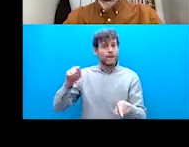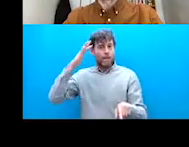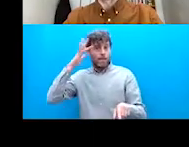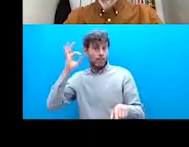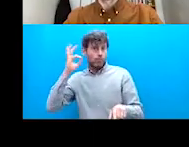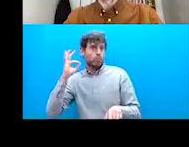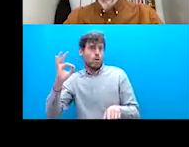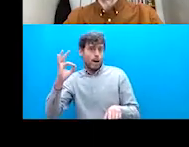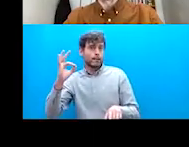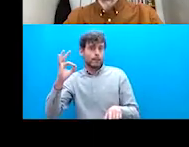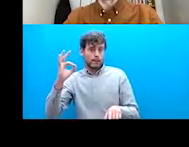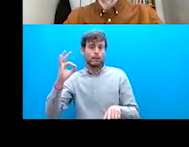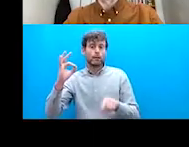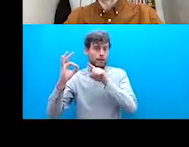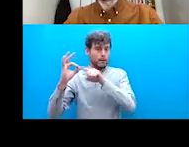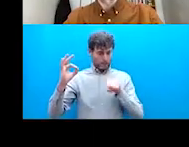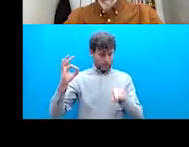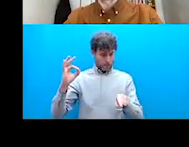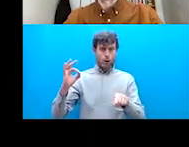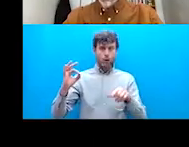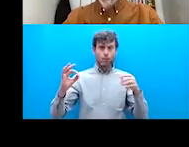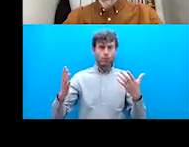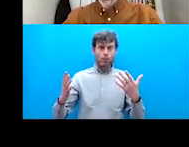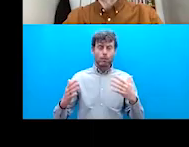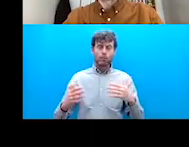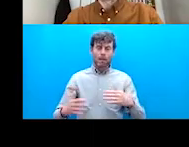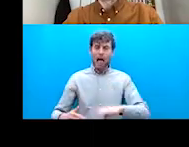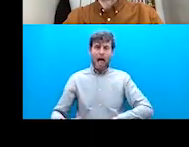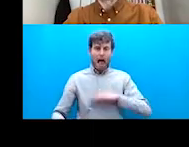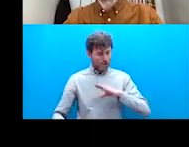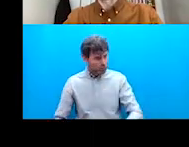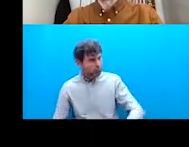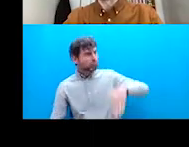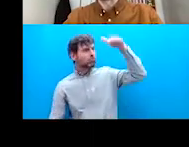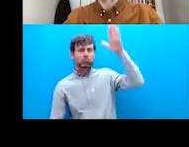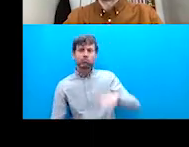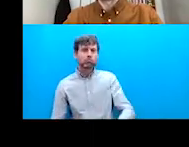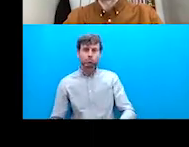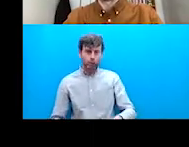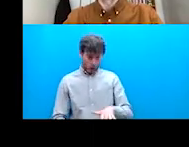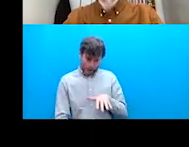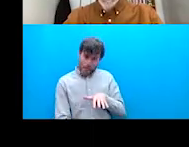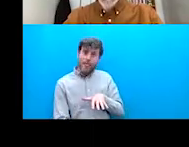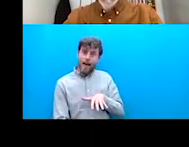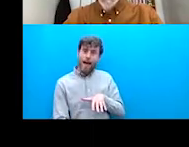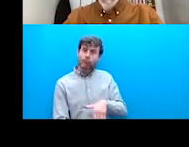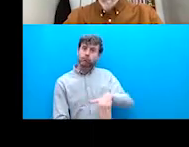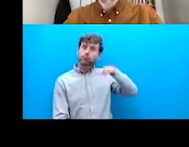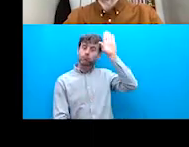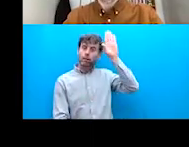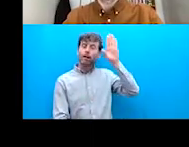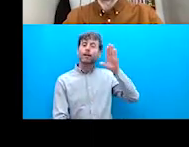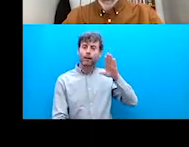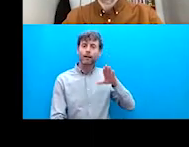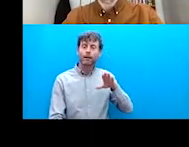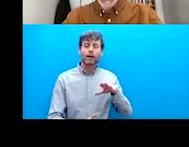intrinsic property of the human mind. So it should not be a byproduct of, say, explicit language instruction or